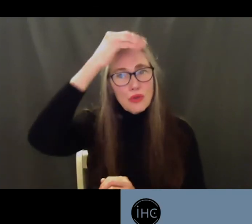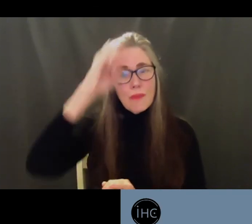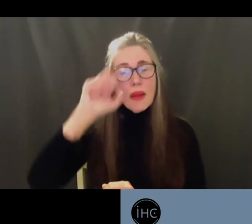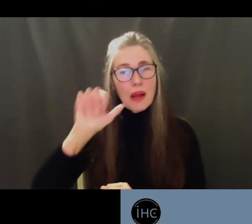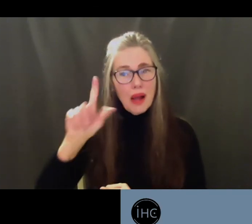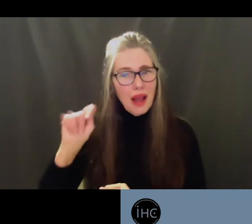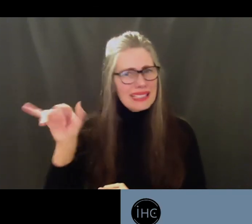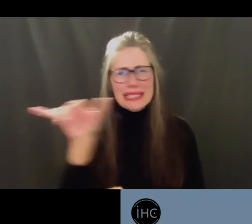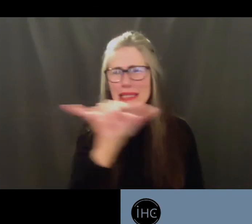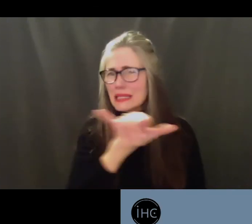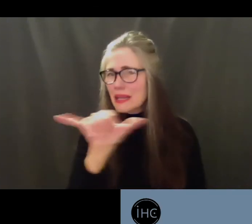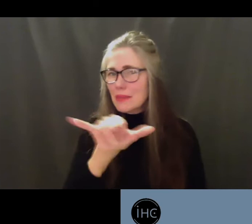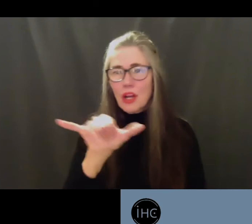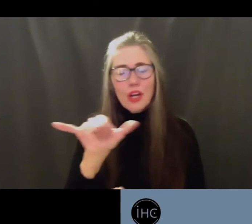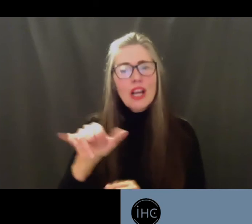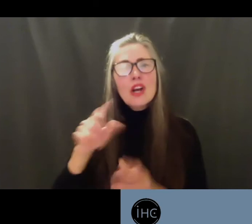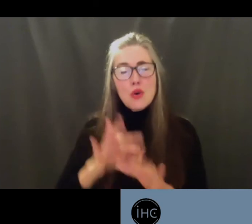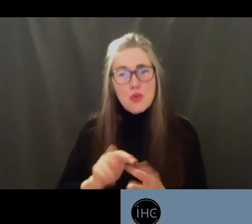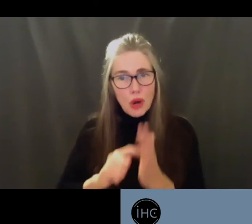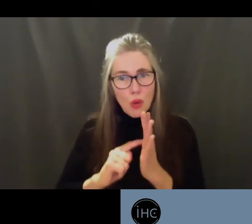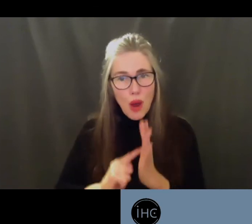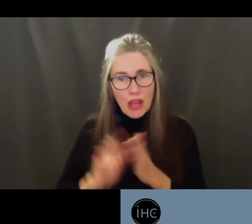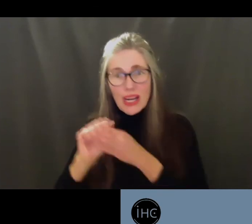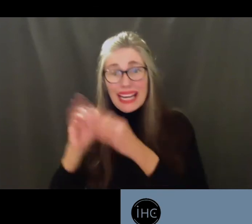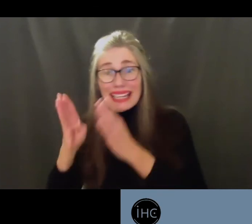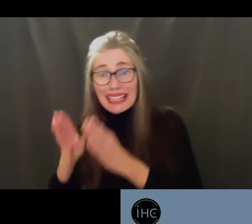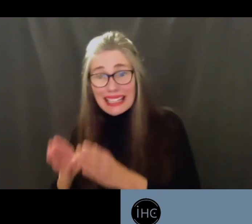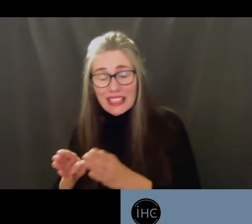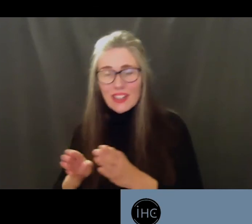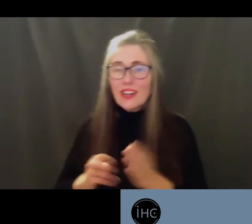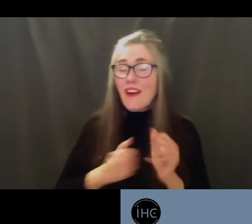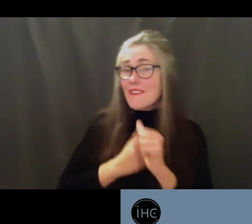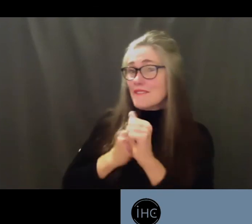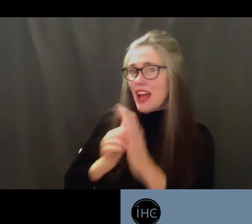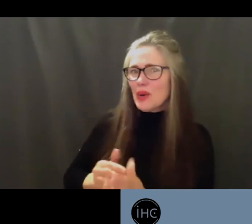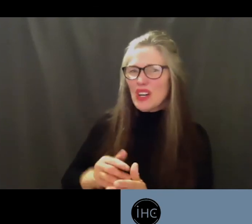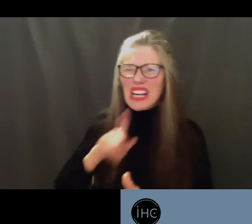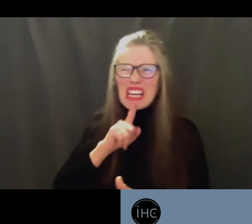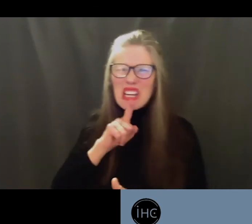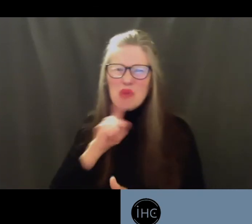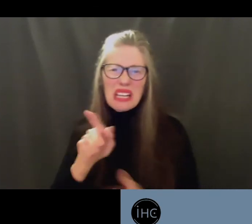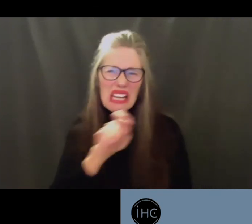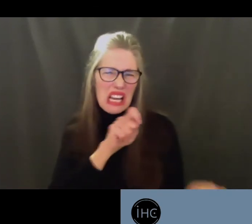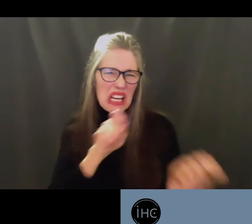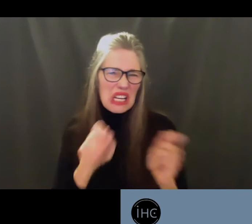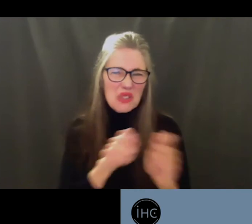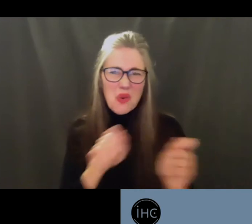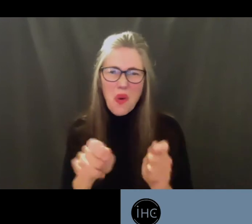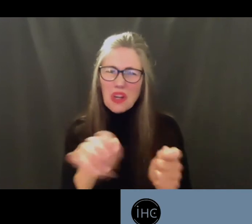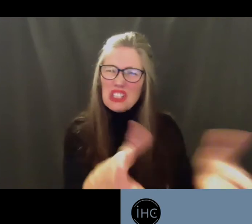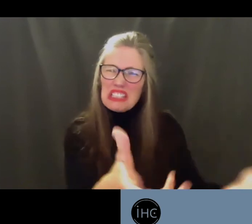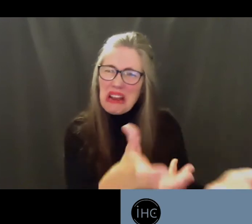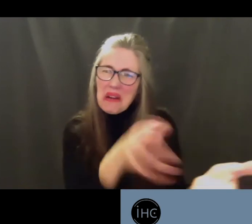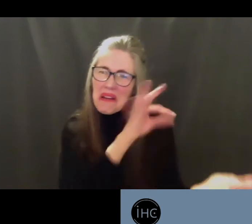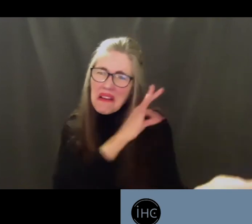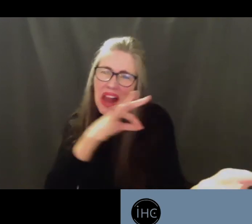this leader-follower relationship. And he played these people like a violin for starting in 2015 with